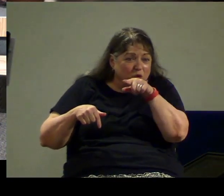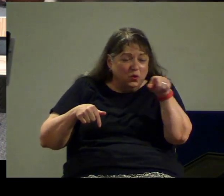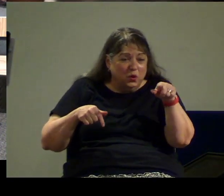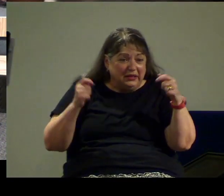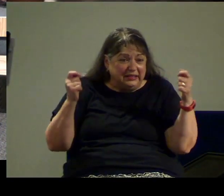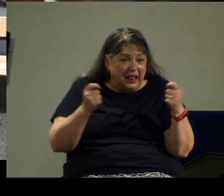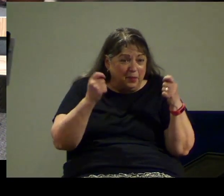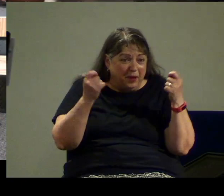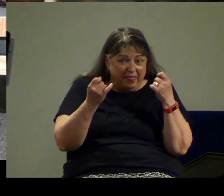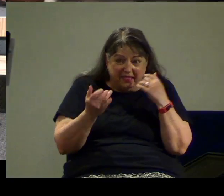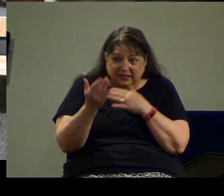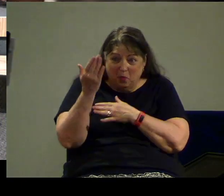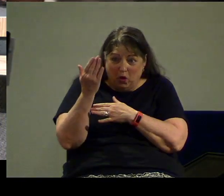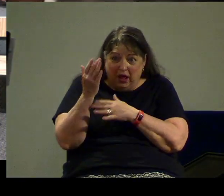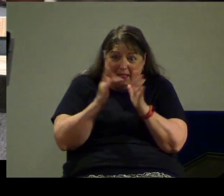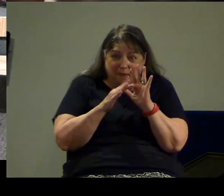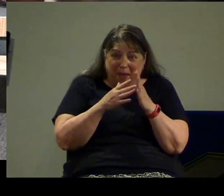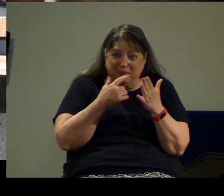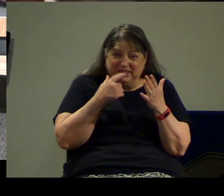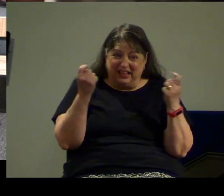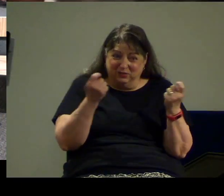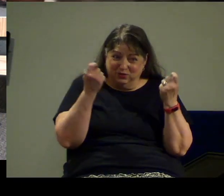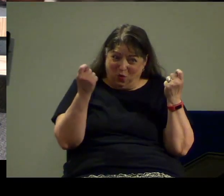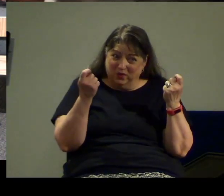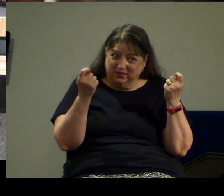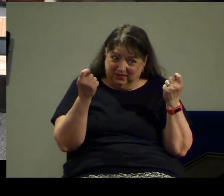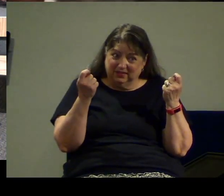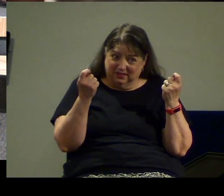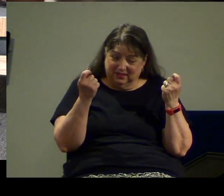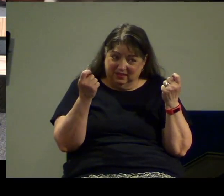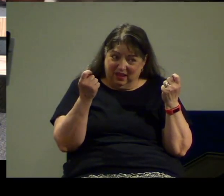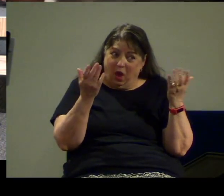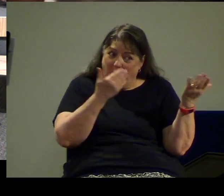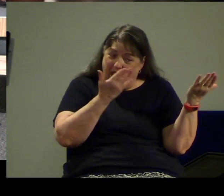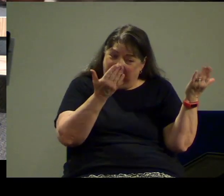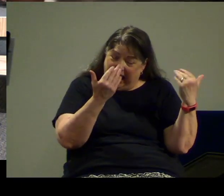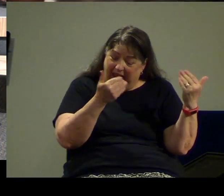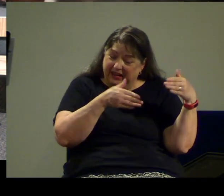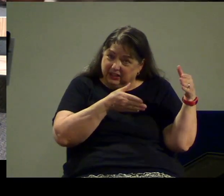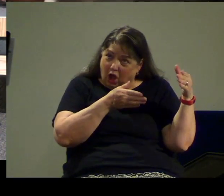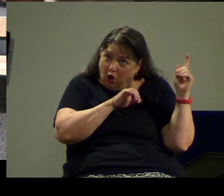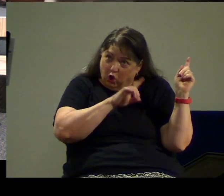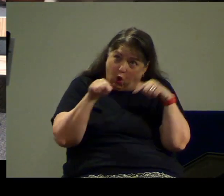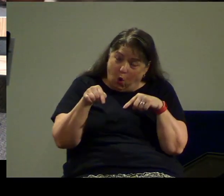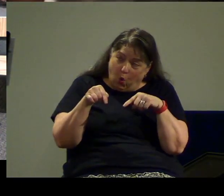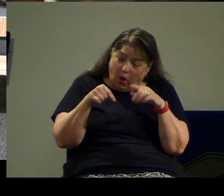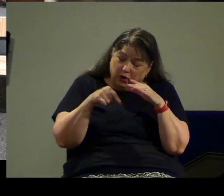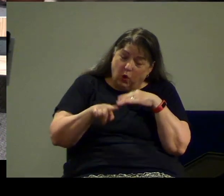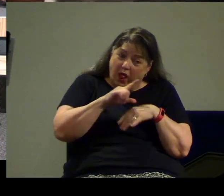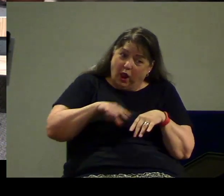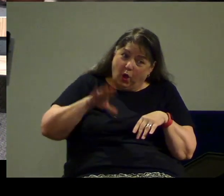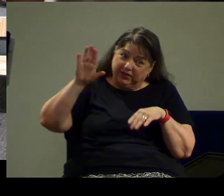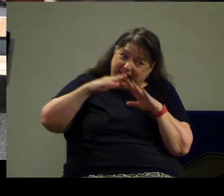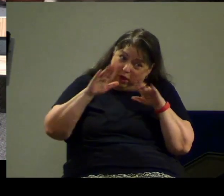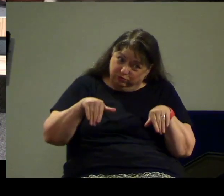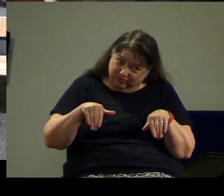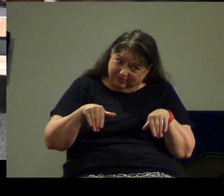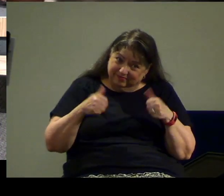Bible says, I rejoiced when they said to me, let us go unto the house of the Lord.